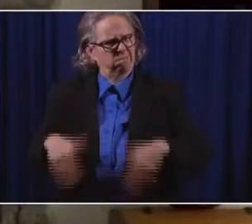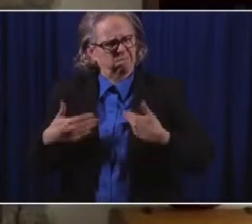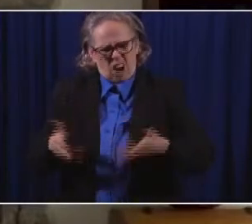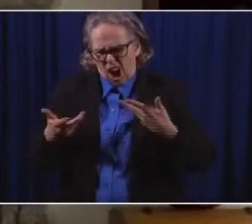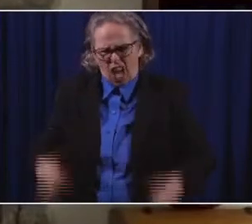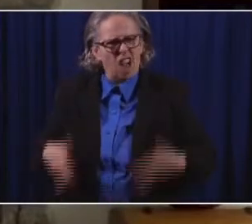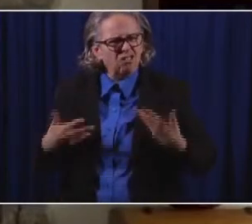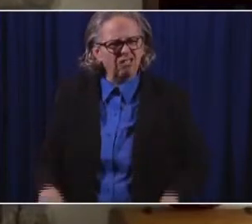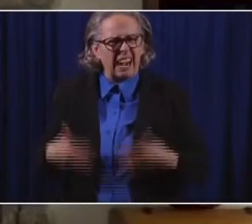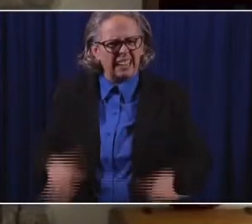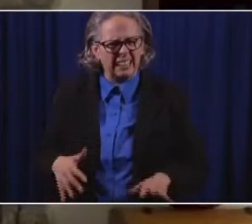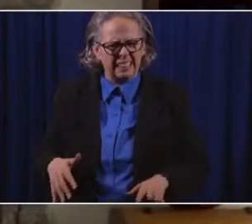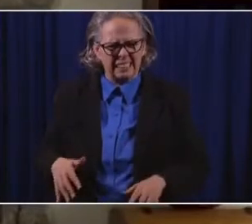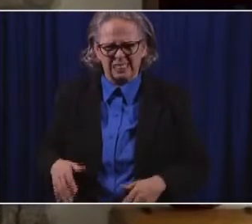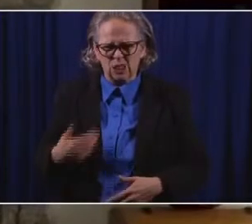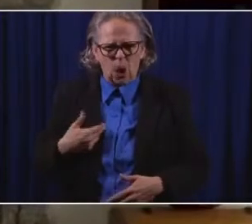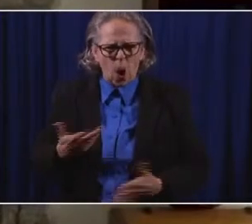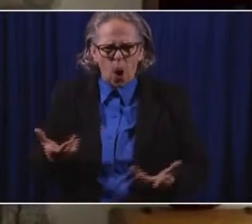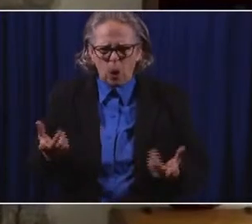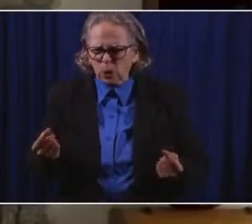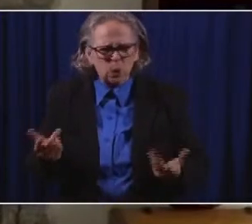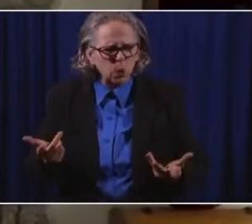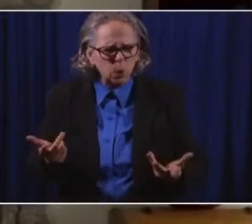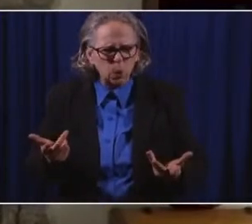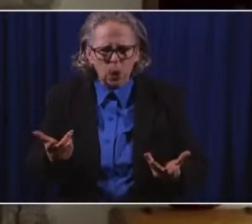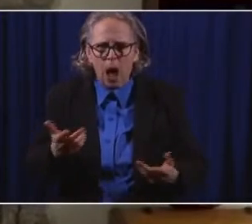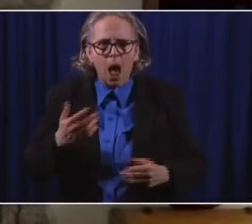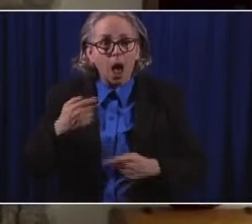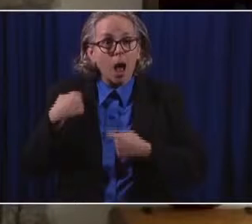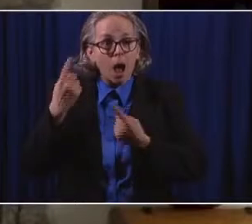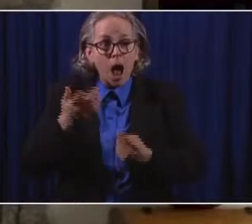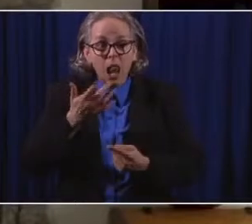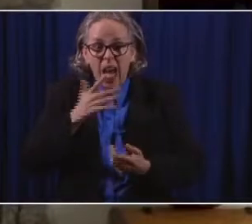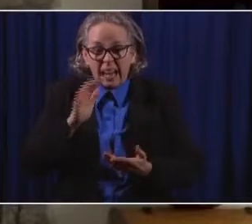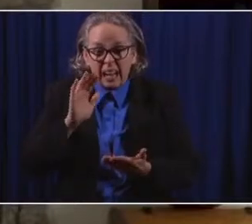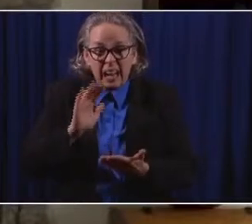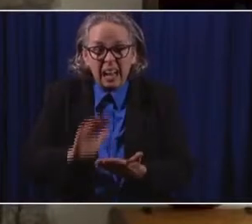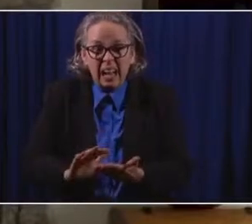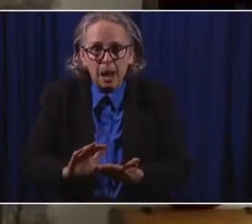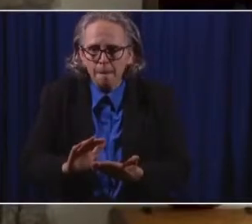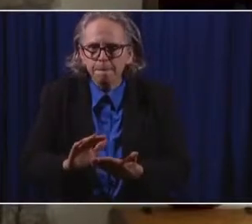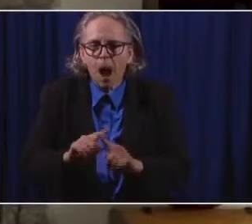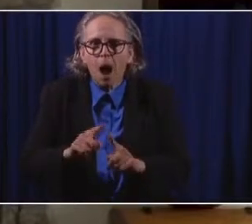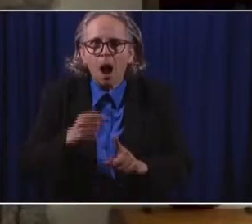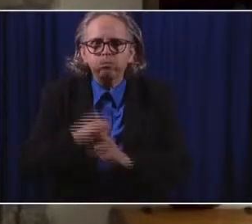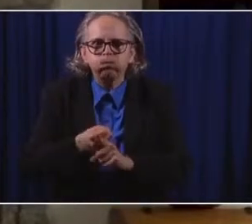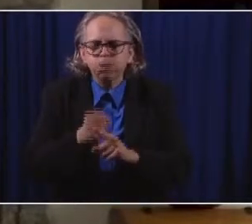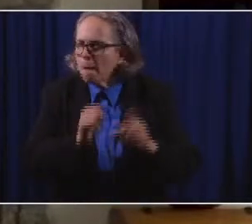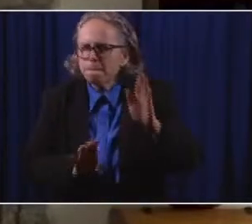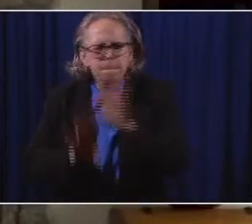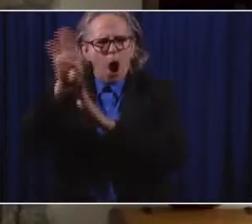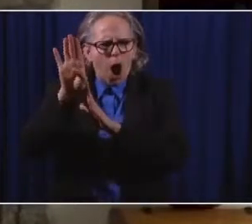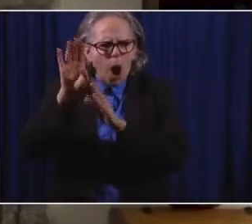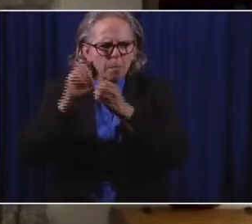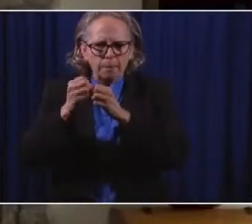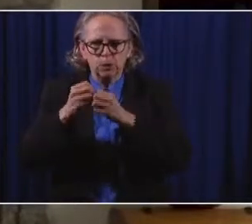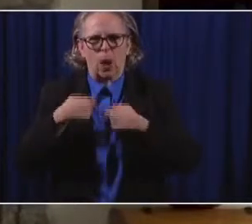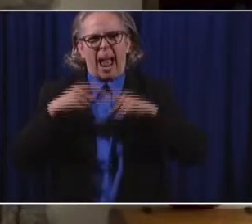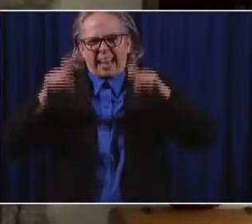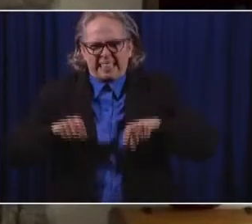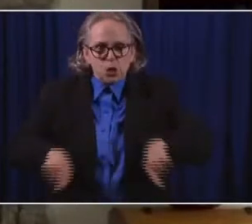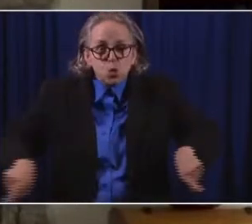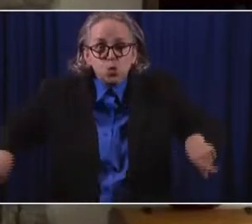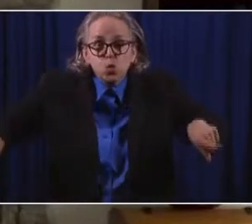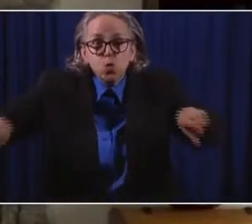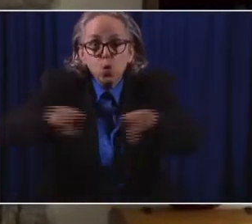we need you. We need you to come in. We need you to rally and to do that. But this is not